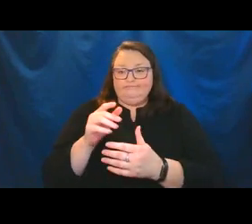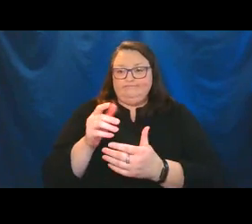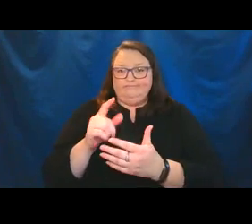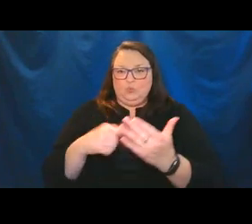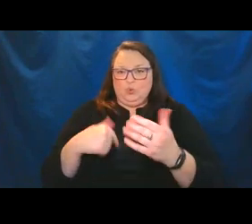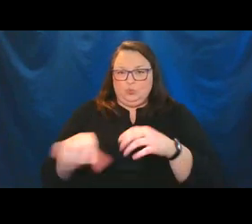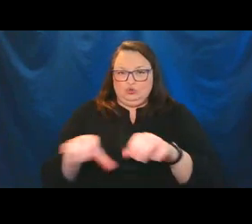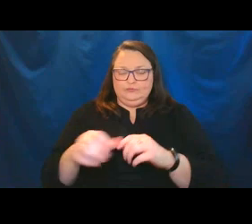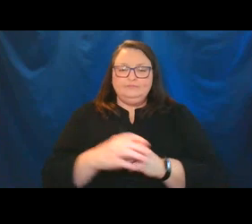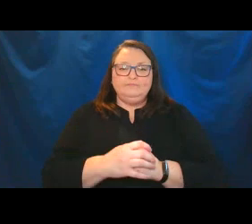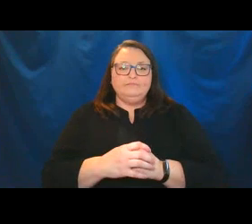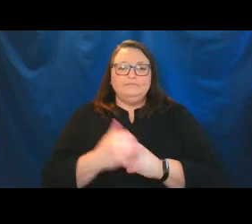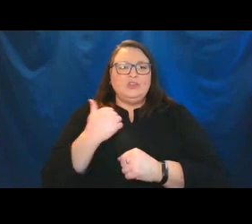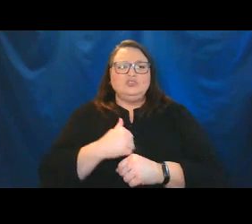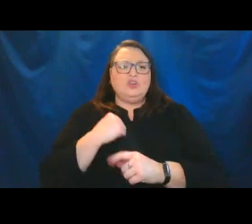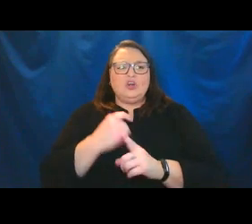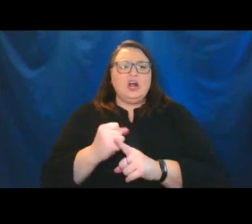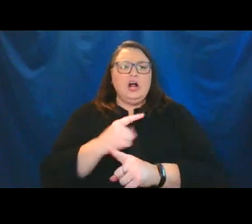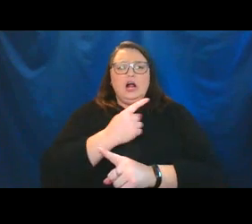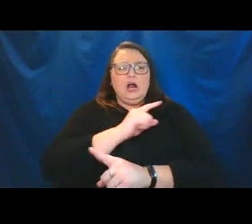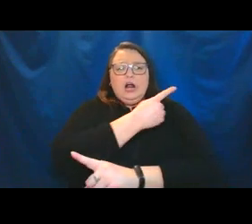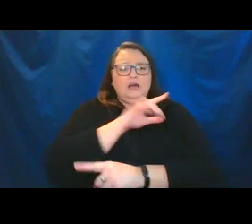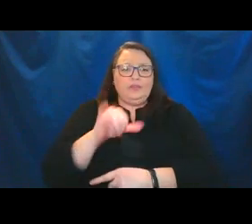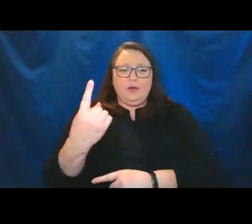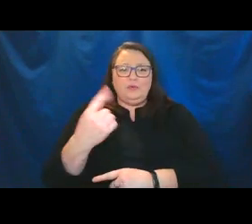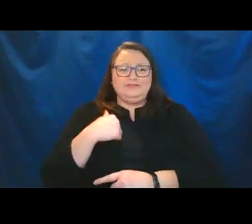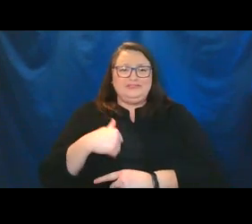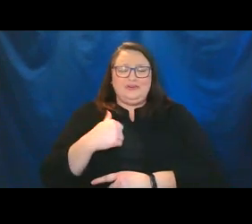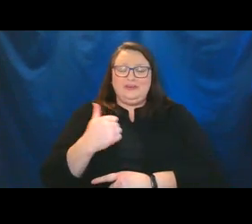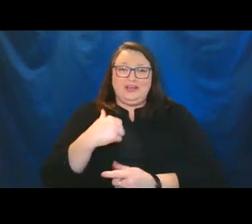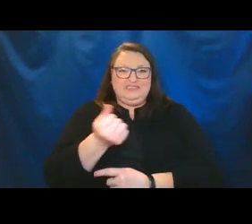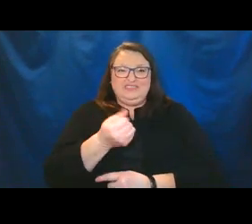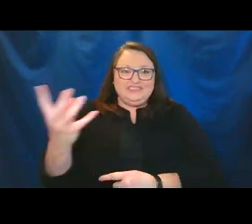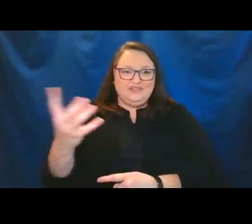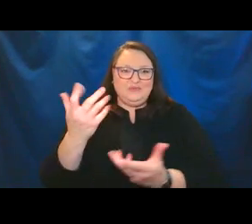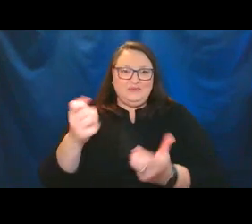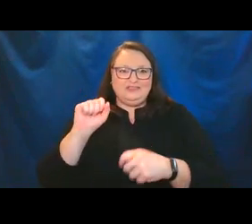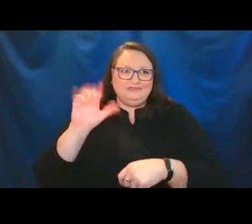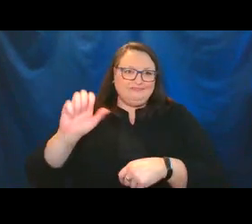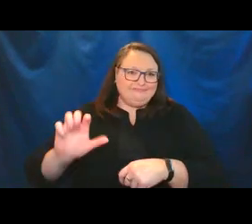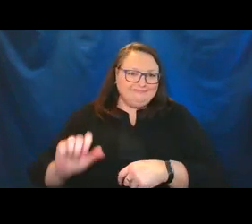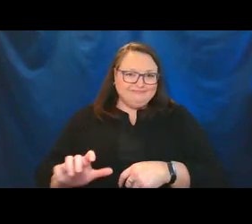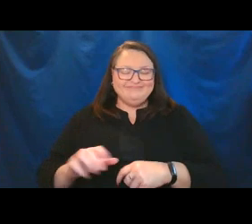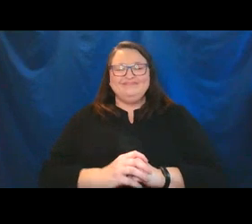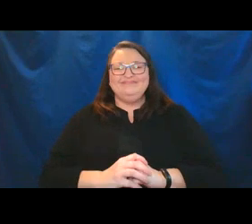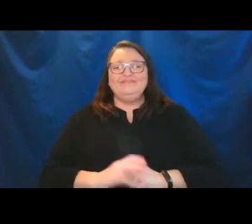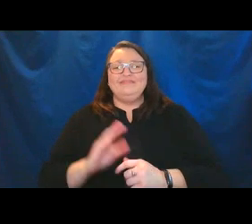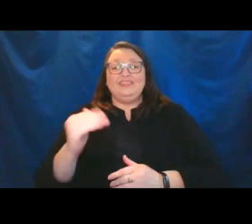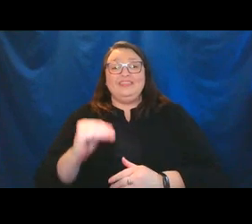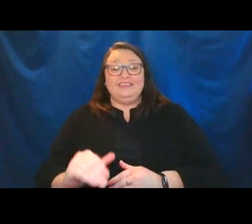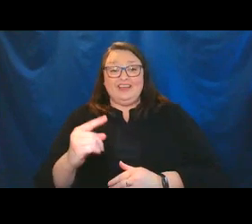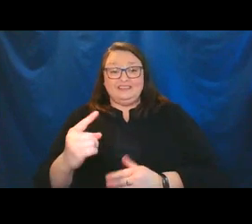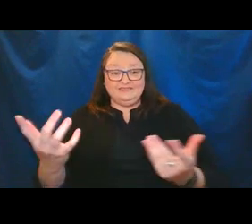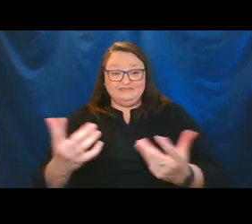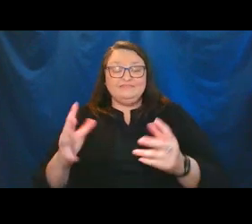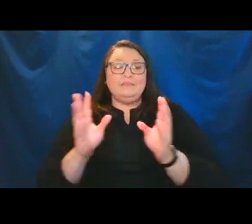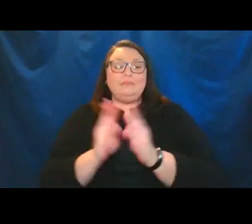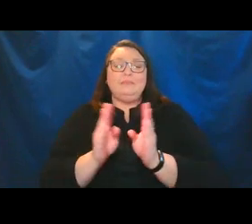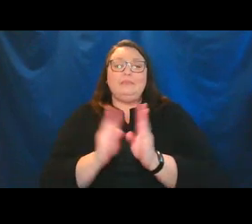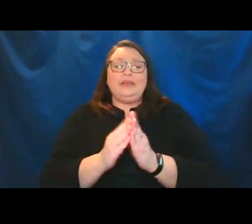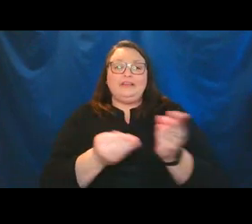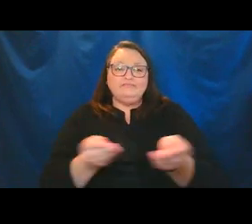went way into the weeds on that one, and we have quite a few to get through. So. The next one is meeting facilitation.